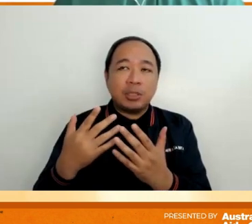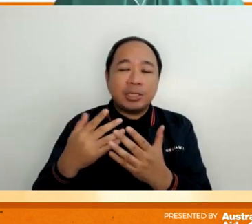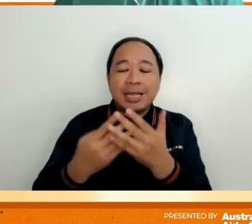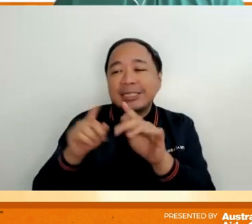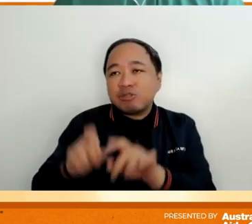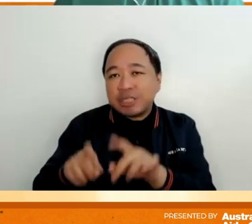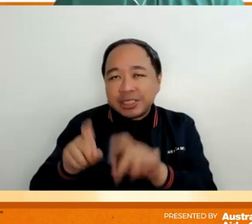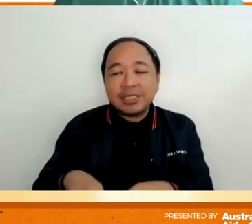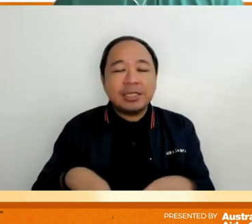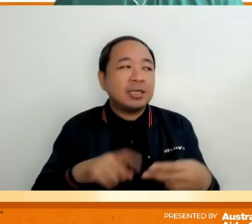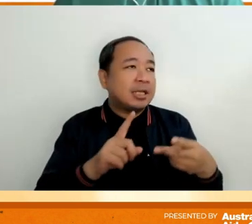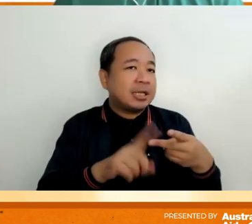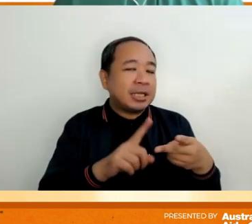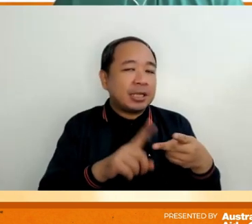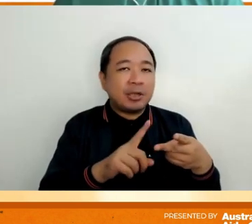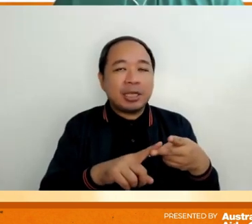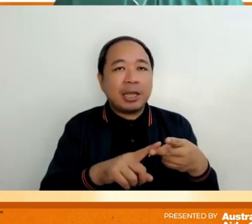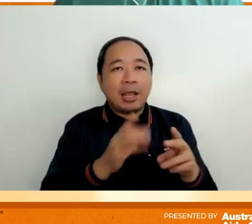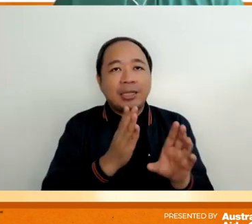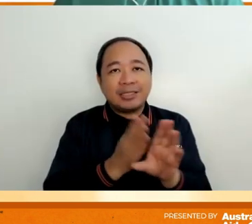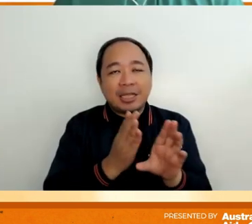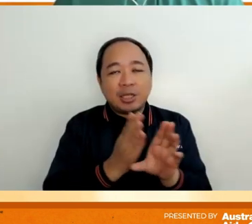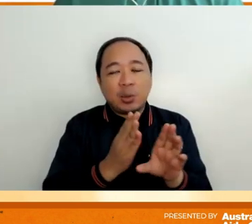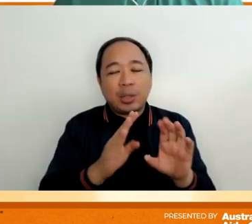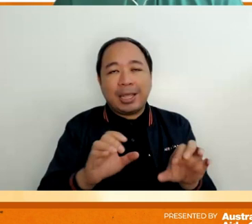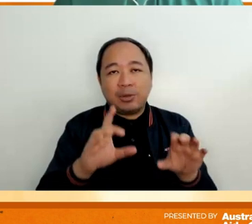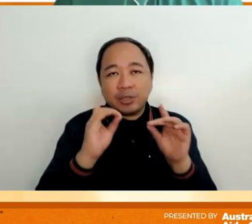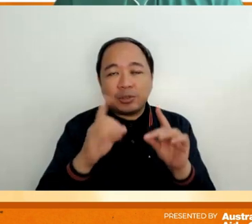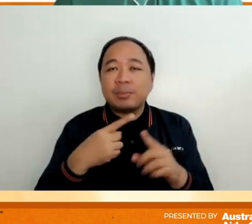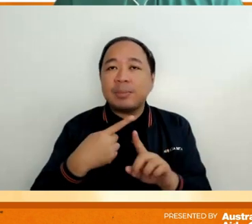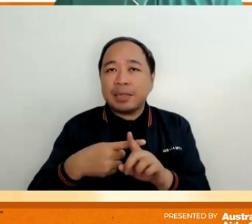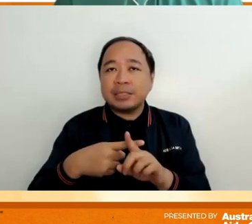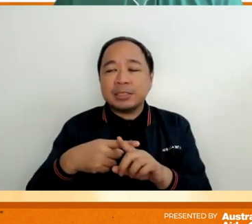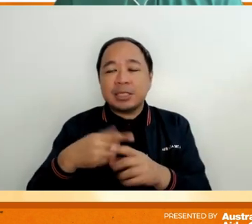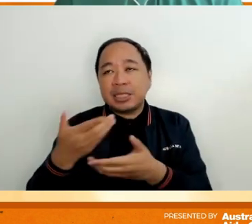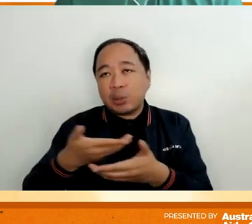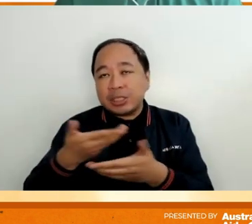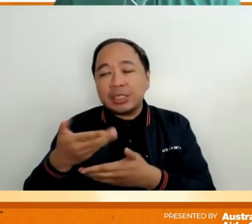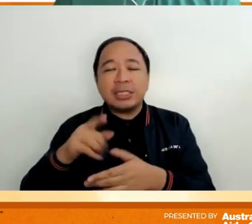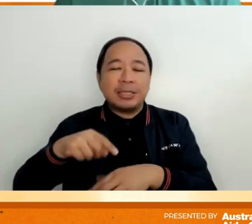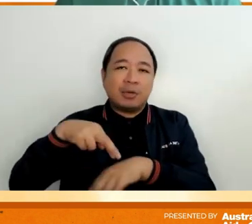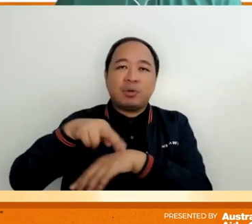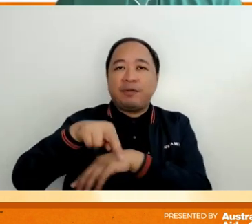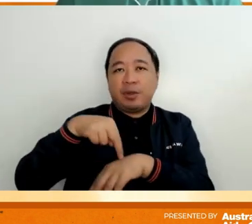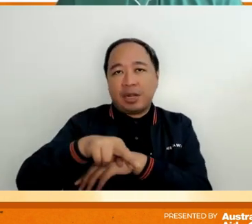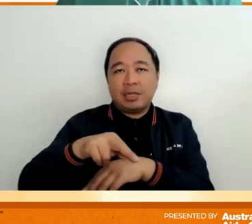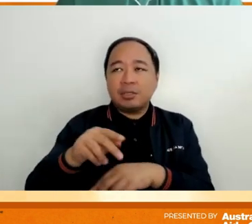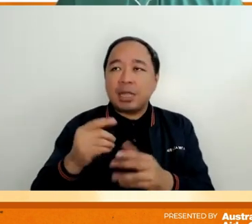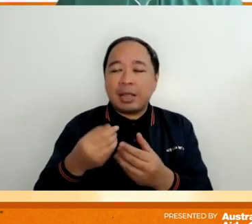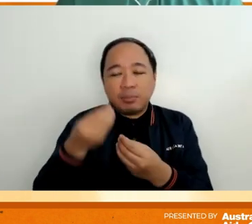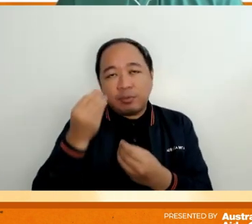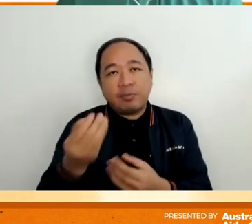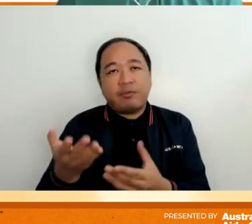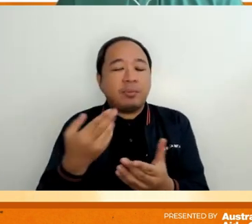giving psychoeducation, and very important yung referral network with regards provision of resources for